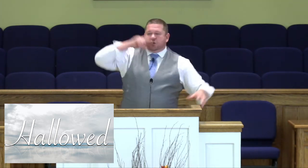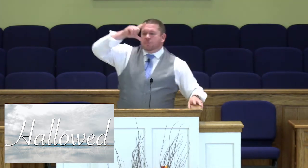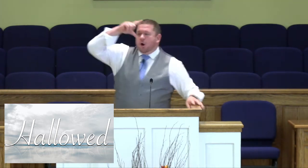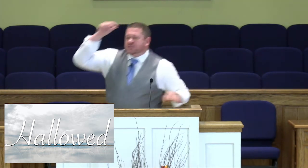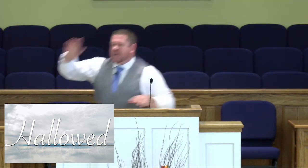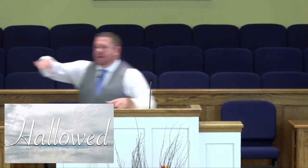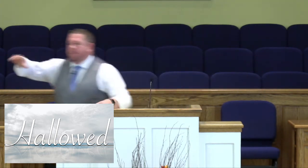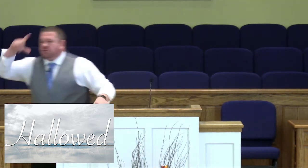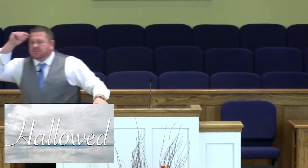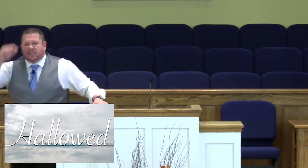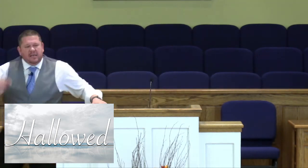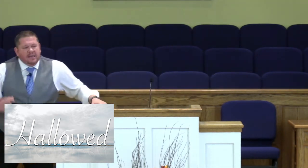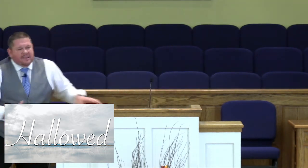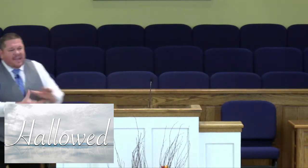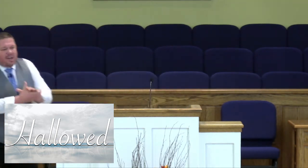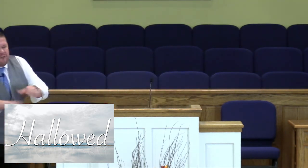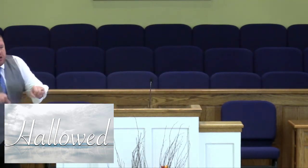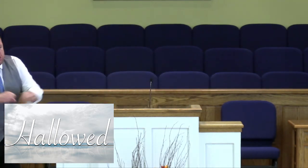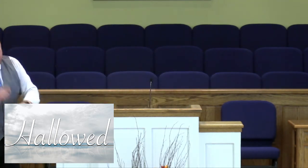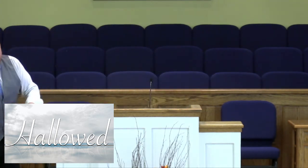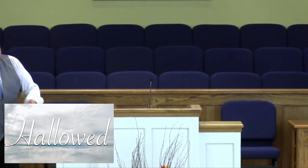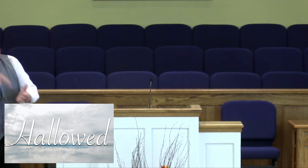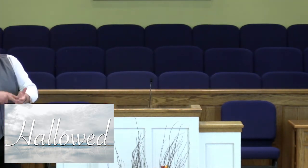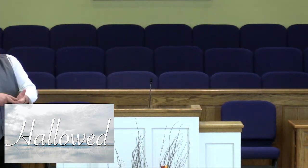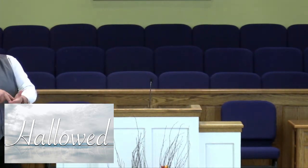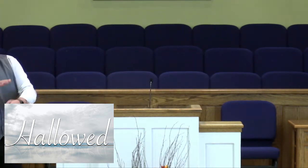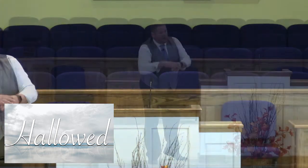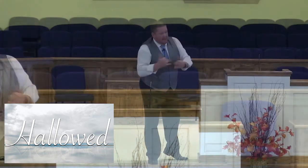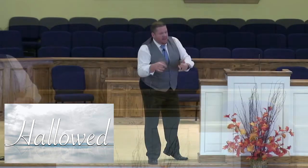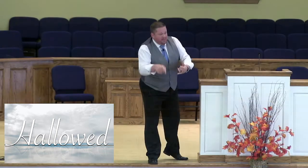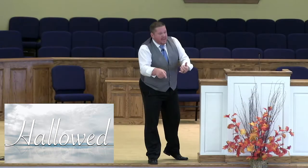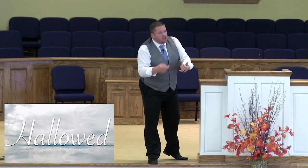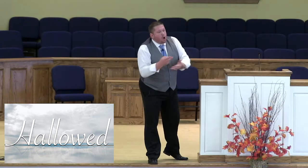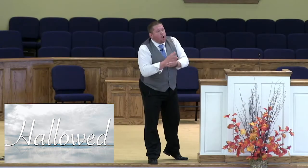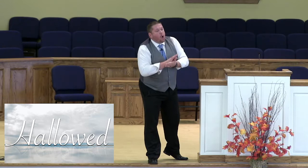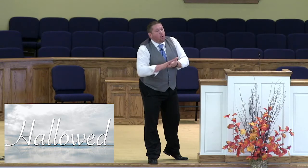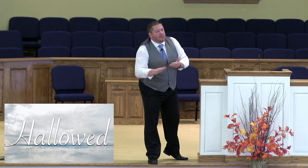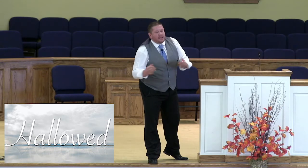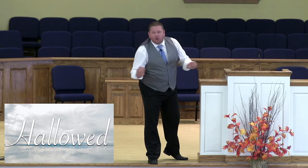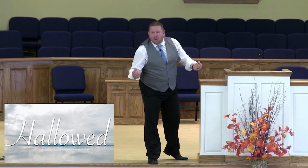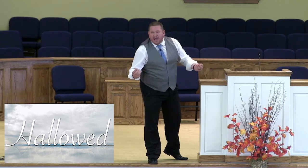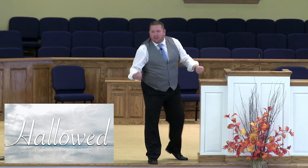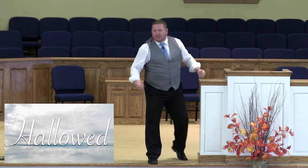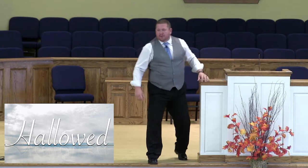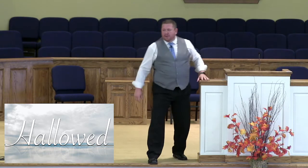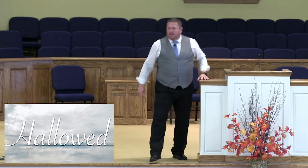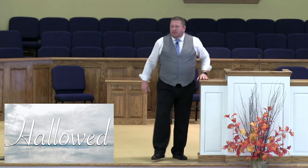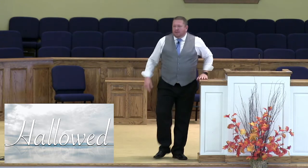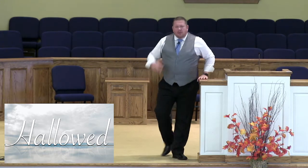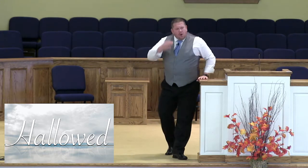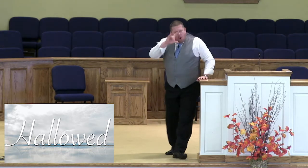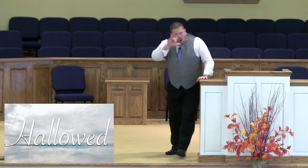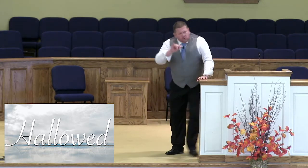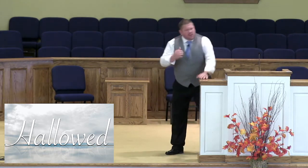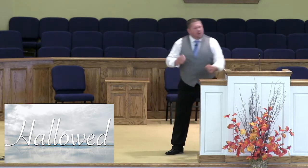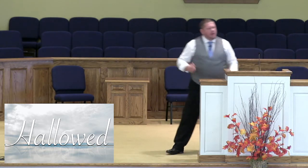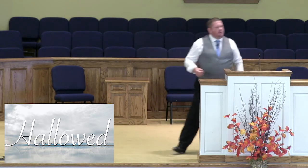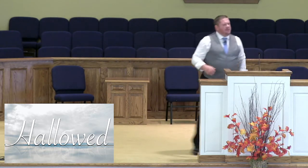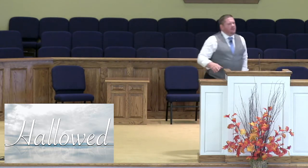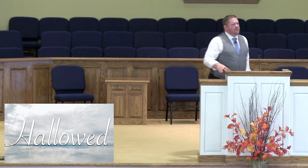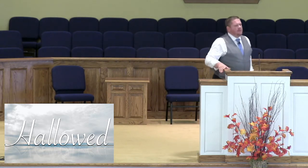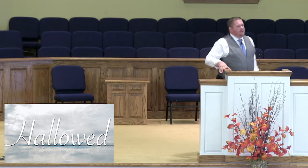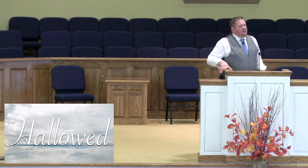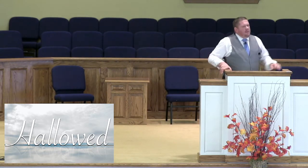He tells Moses, hey, Moses, take off your shoes for the ground you're standing on. Now, that's holy ground. Holy